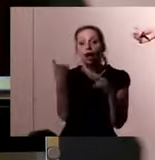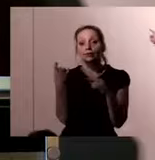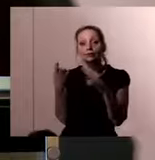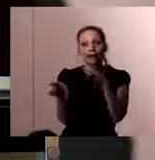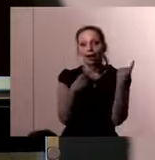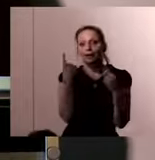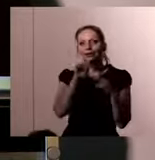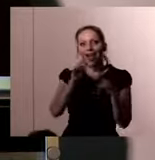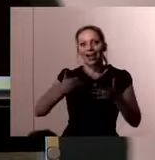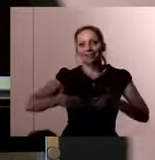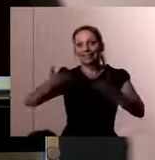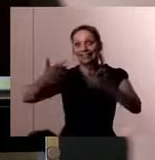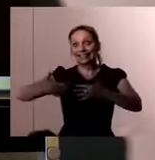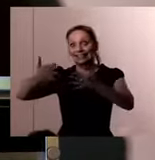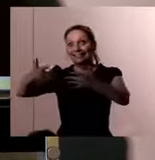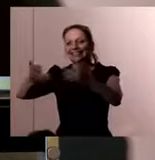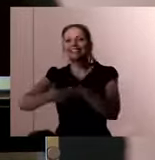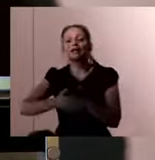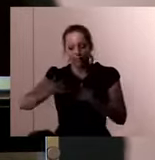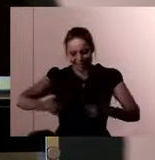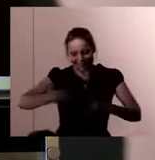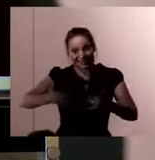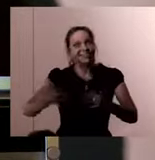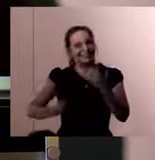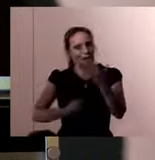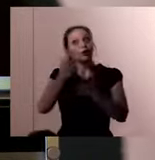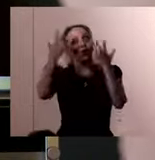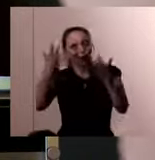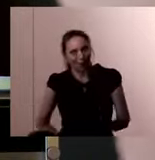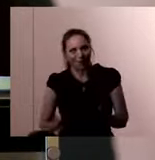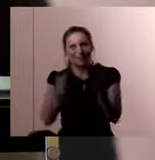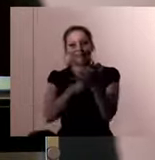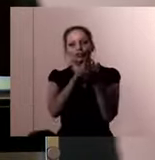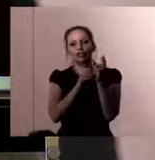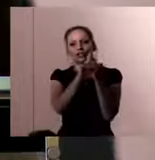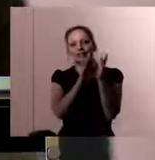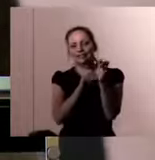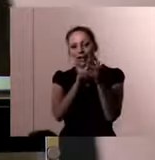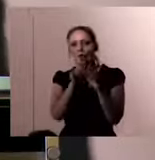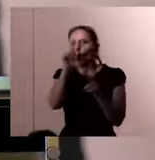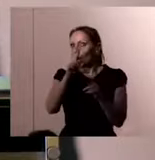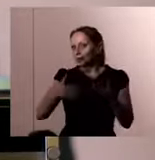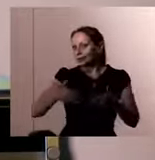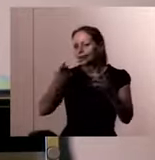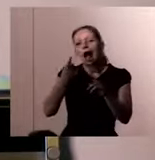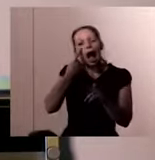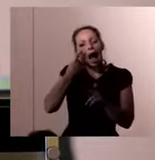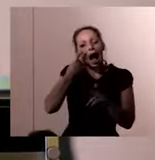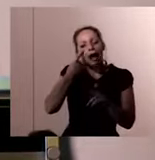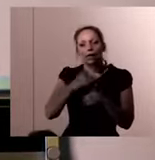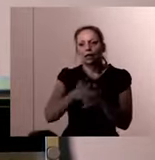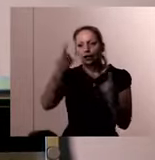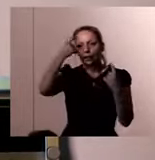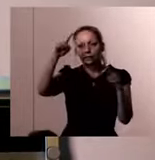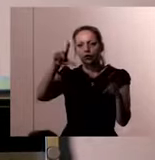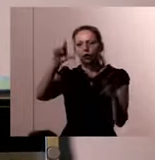statistics. And statistics appear a lot in real estate articles. One statistic that you really want to keep an eye out for is called